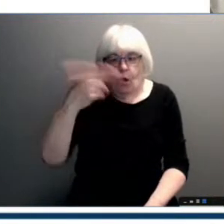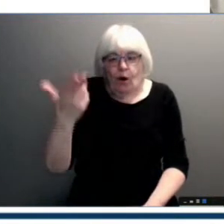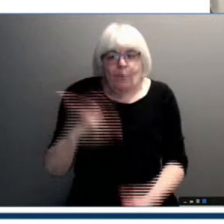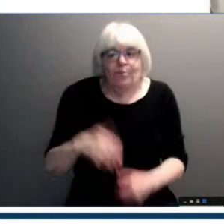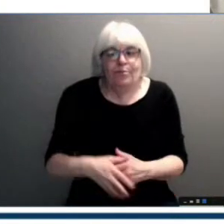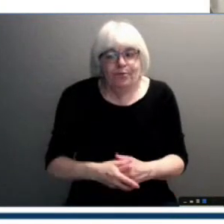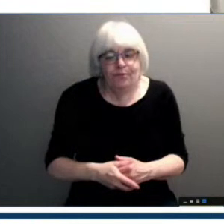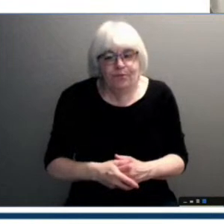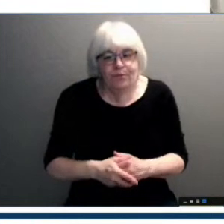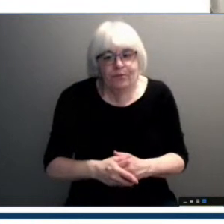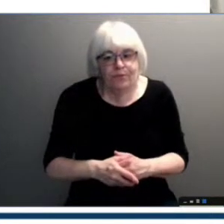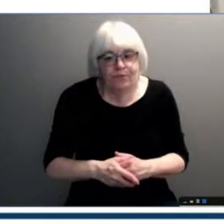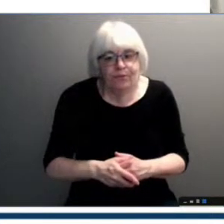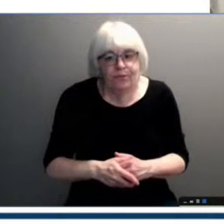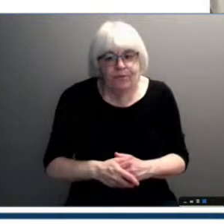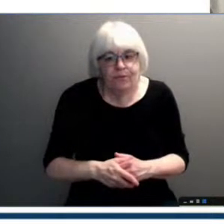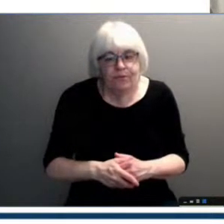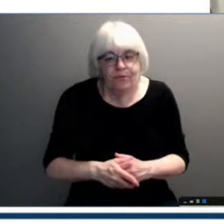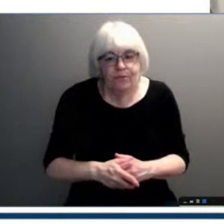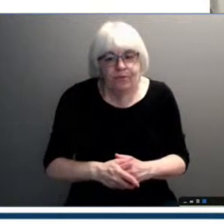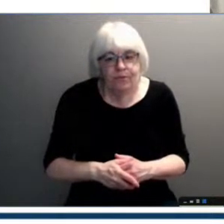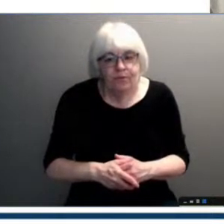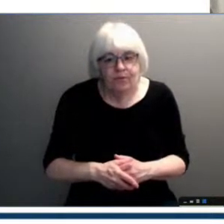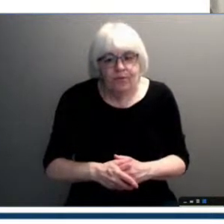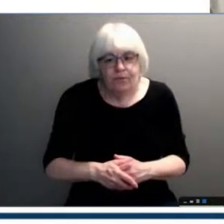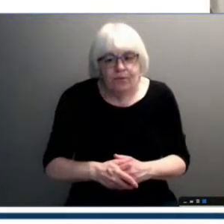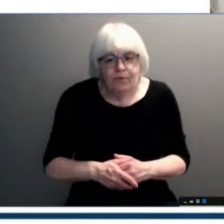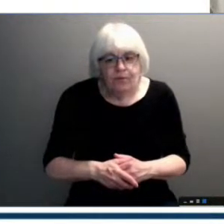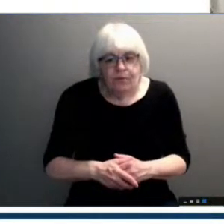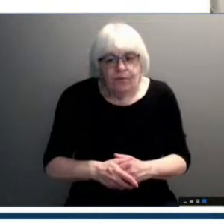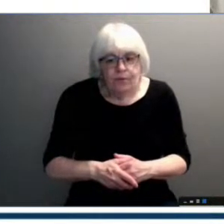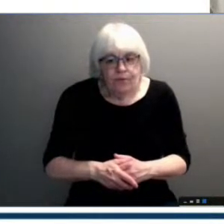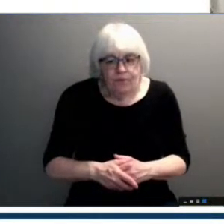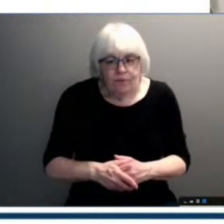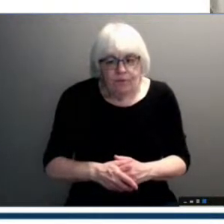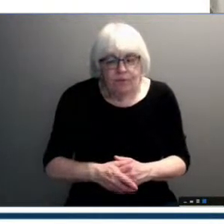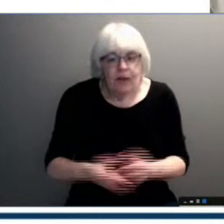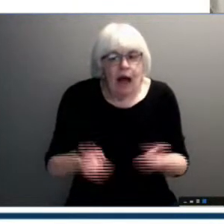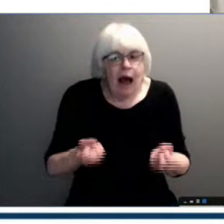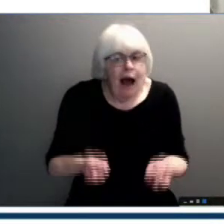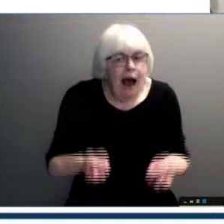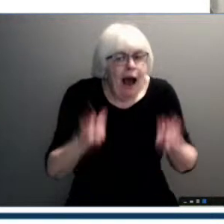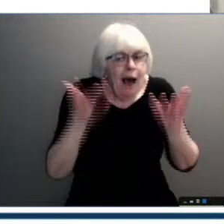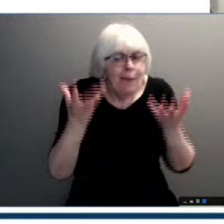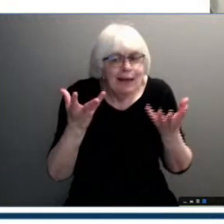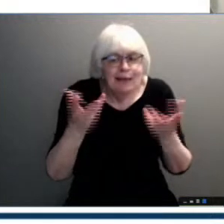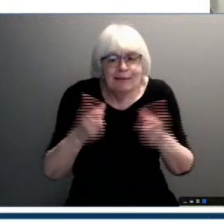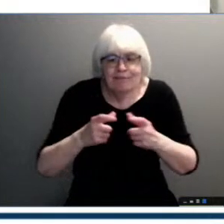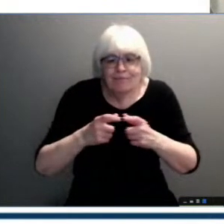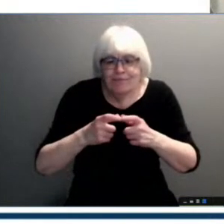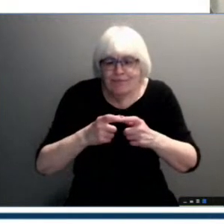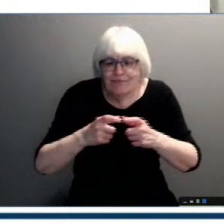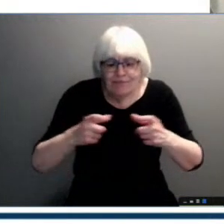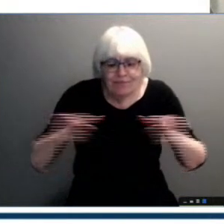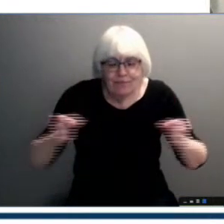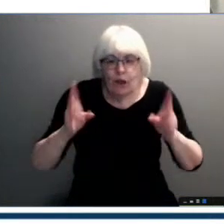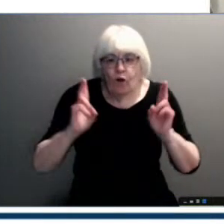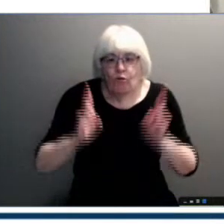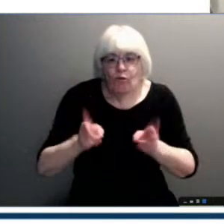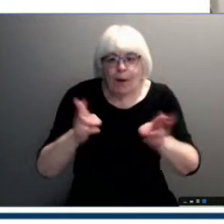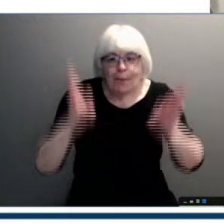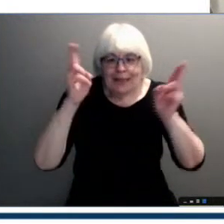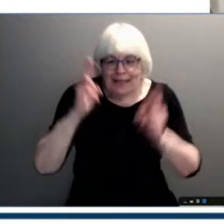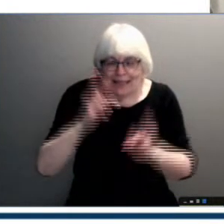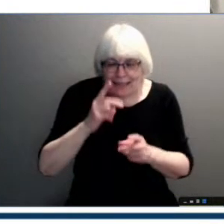to ask, how many rapid tests does the province have to distribute, and will they be funneled toward areas with